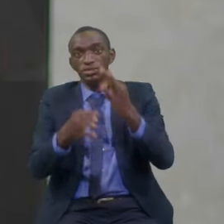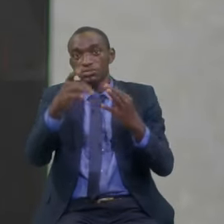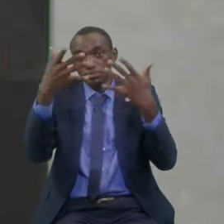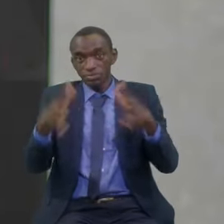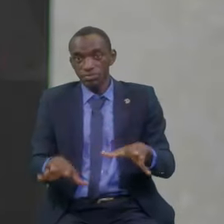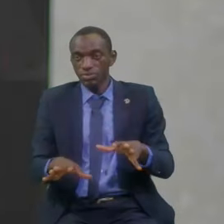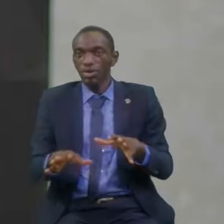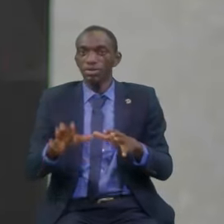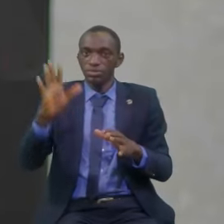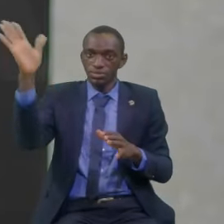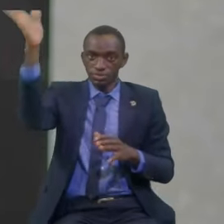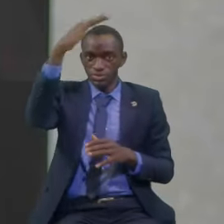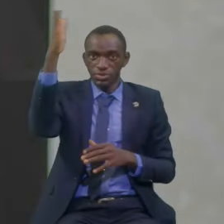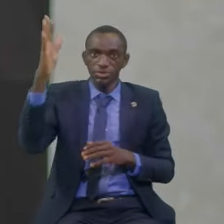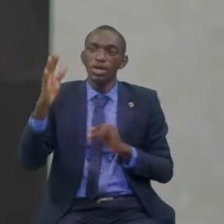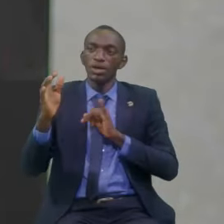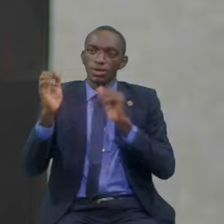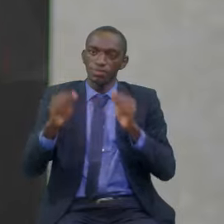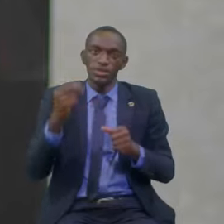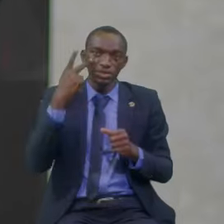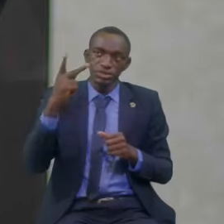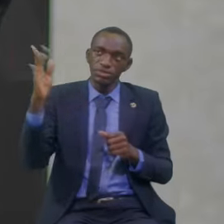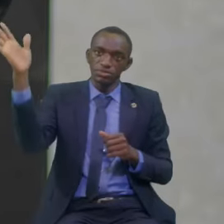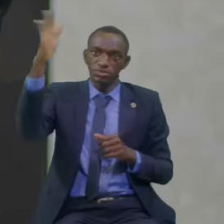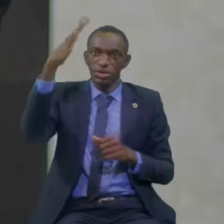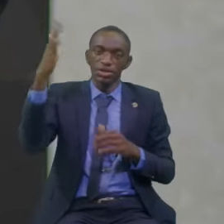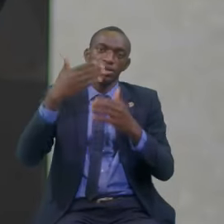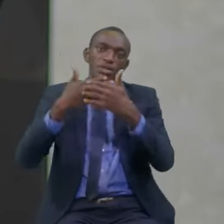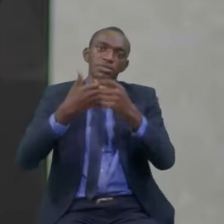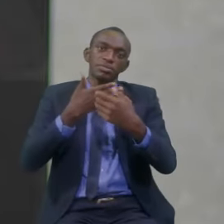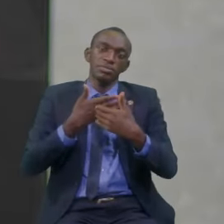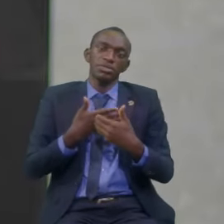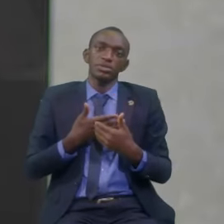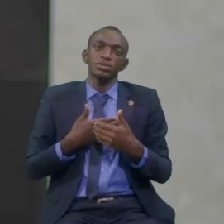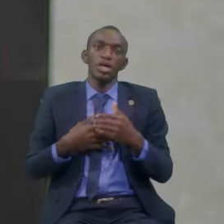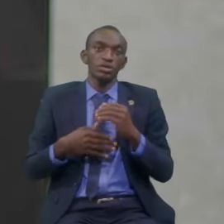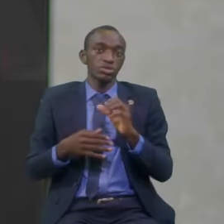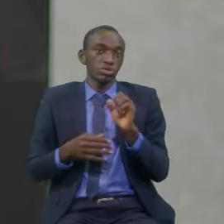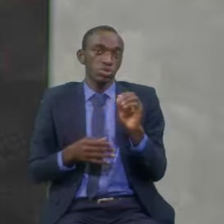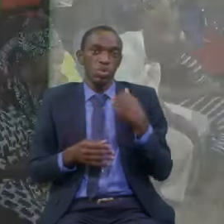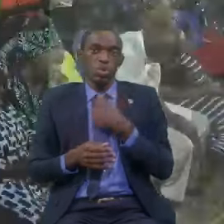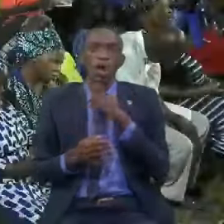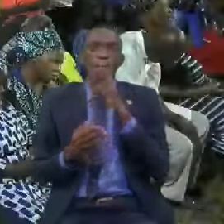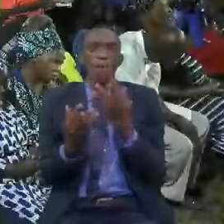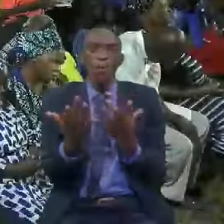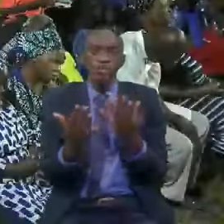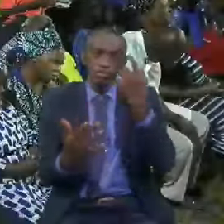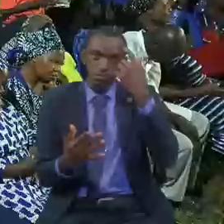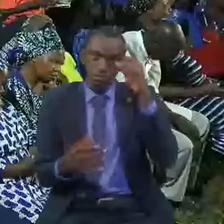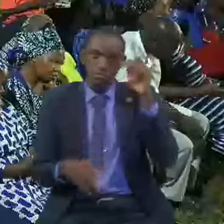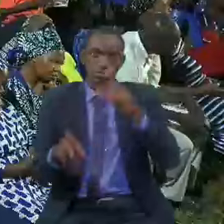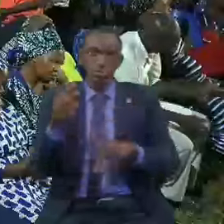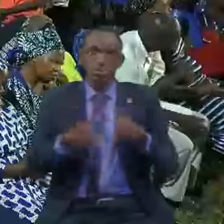Okay, I can see those flags at the far back. So we are waiting to the people in front by my right